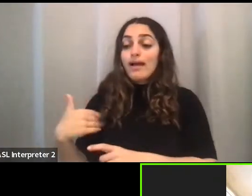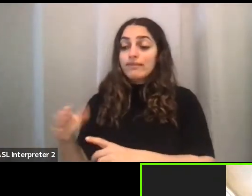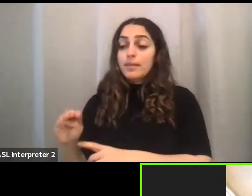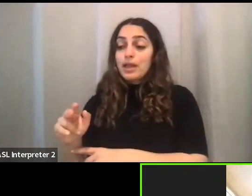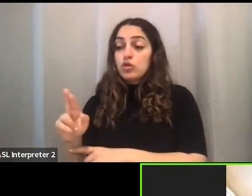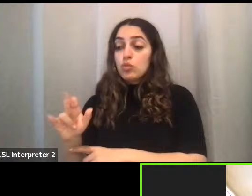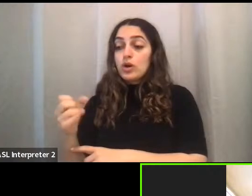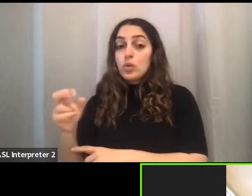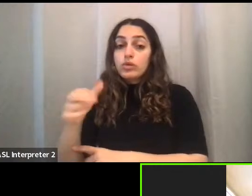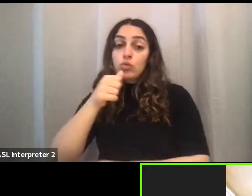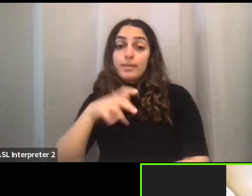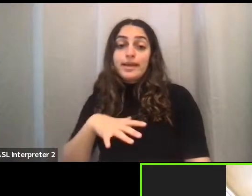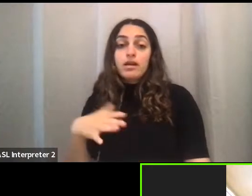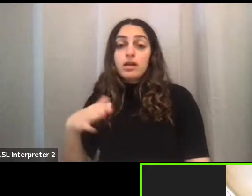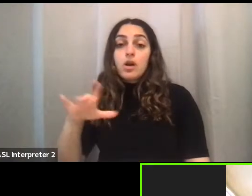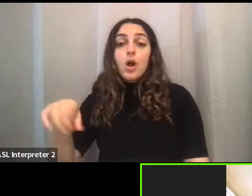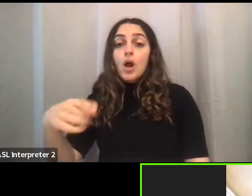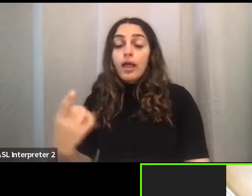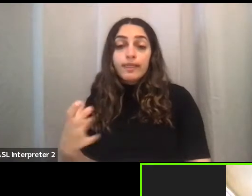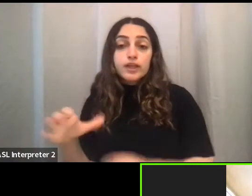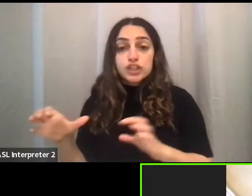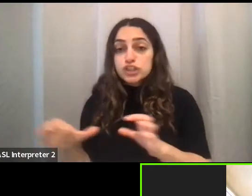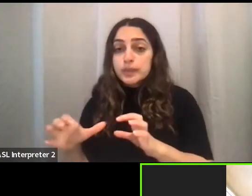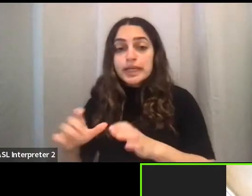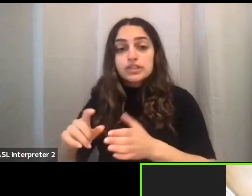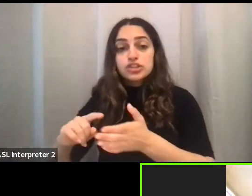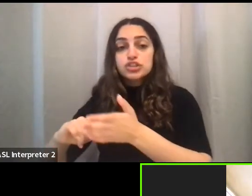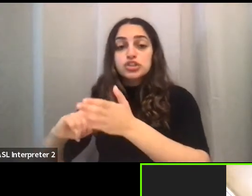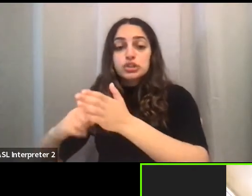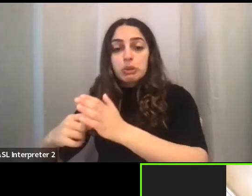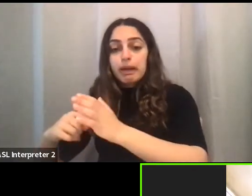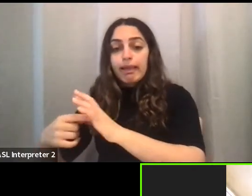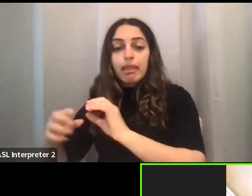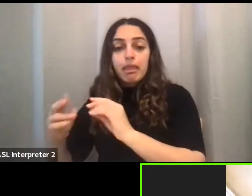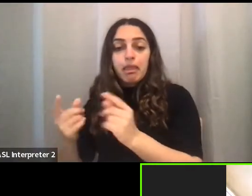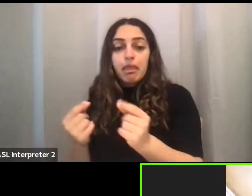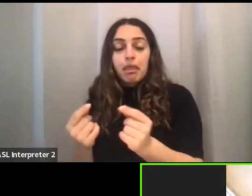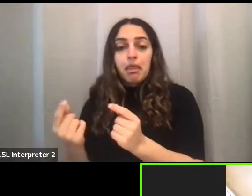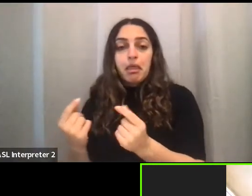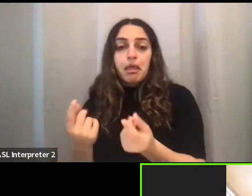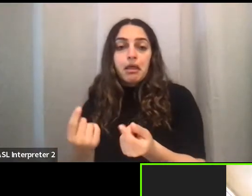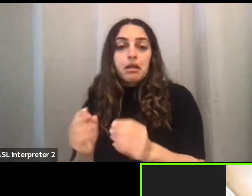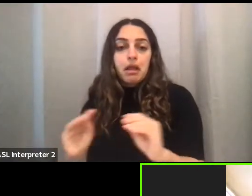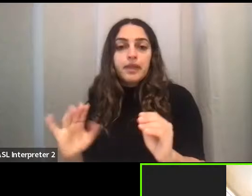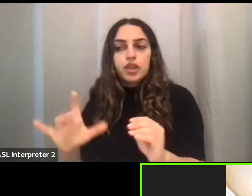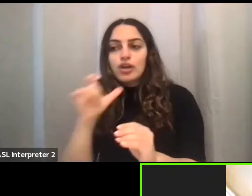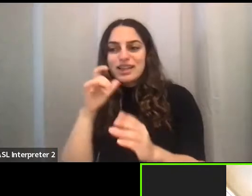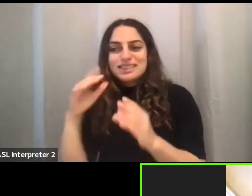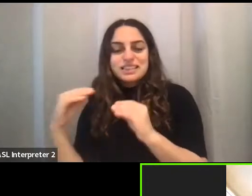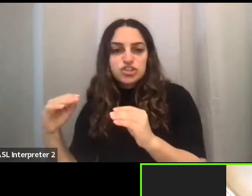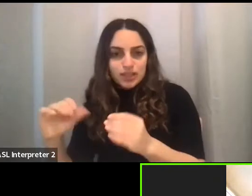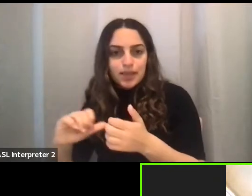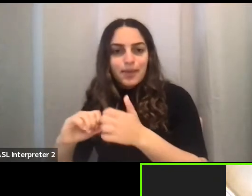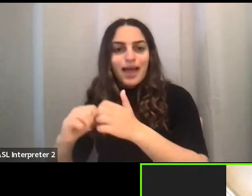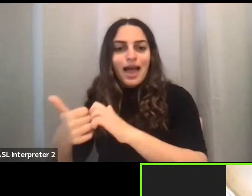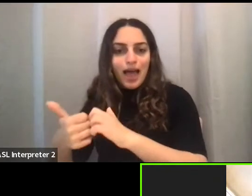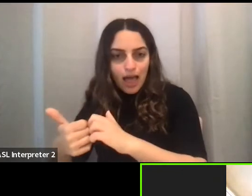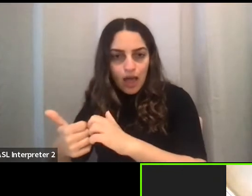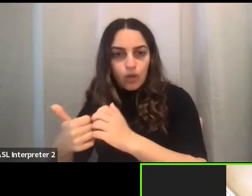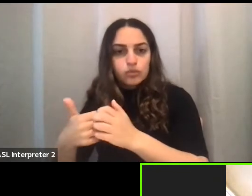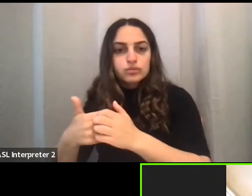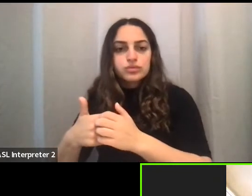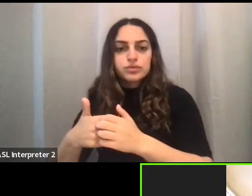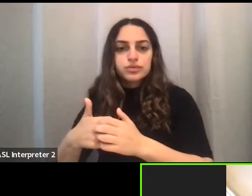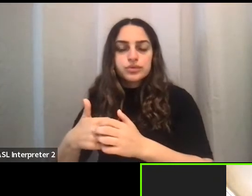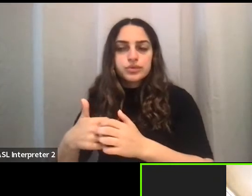doing is screwing in plates we'll take another instant for a plumber instead instead of teaching them how to bend them instead of teaching them how